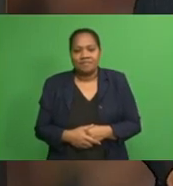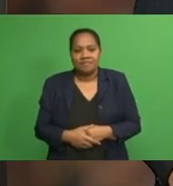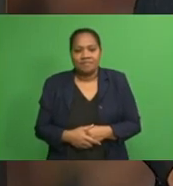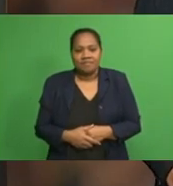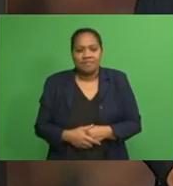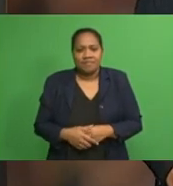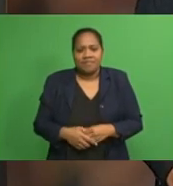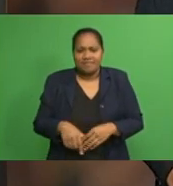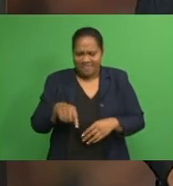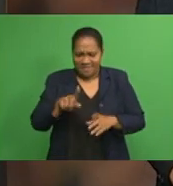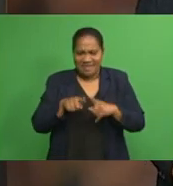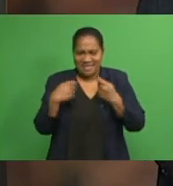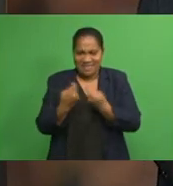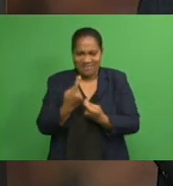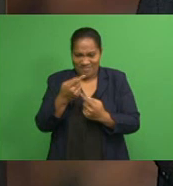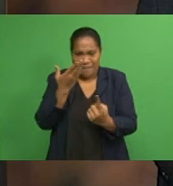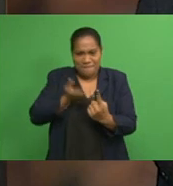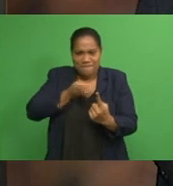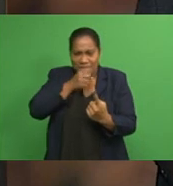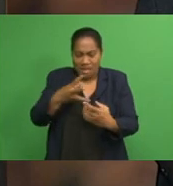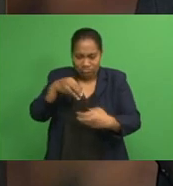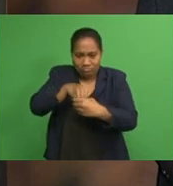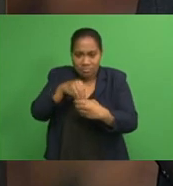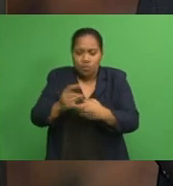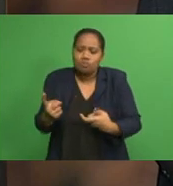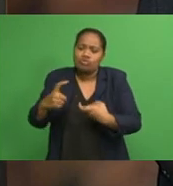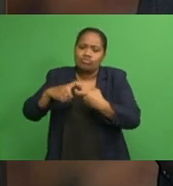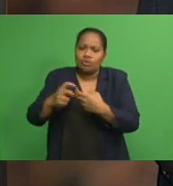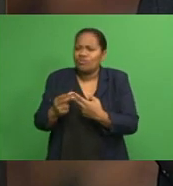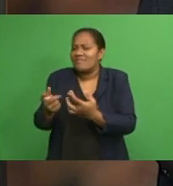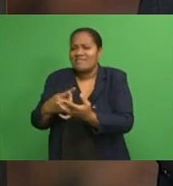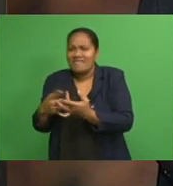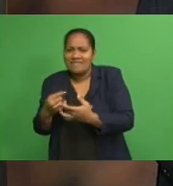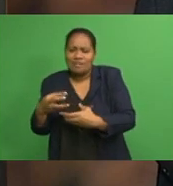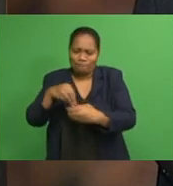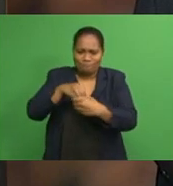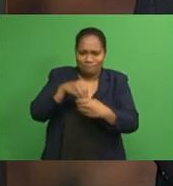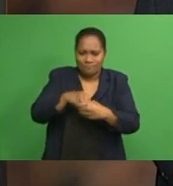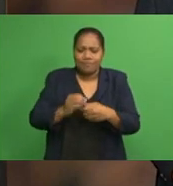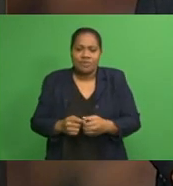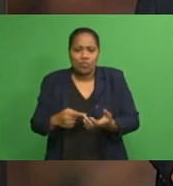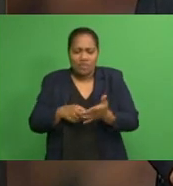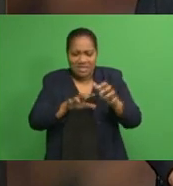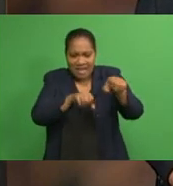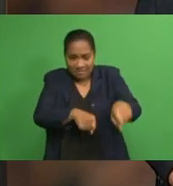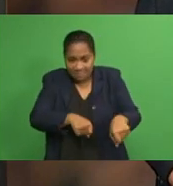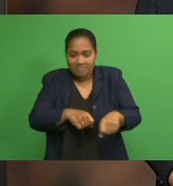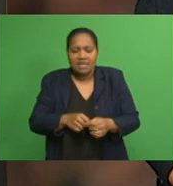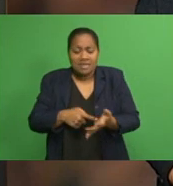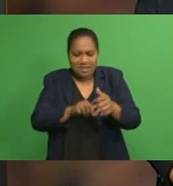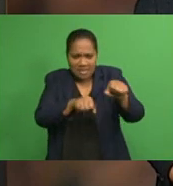Fijian Nemani Nandolo will be joined by Kini Murimurivalu at English club Leicester Tigers. The Tigers announced the signing